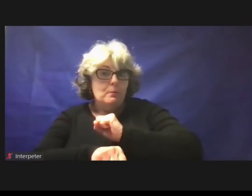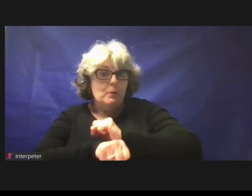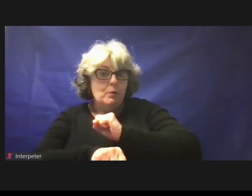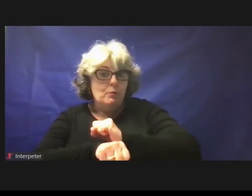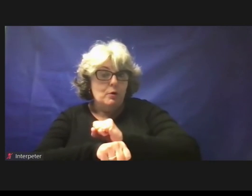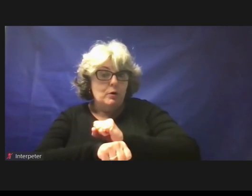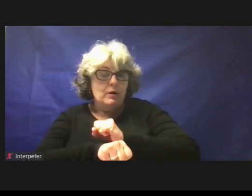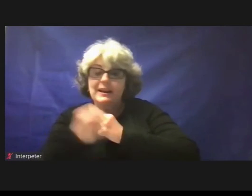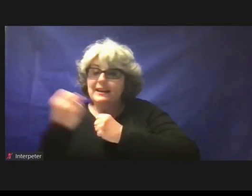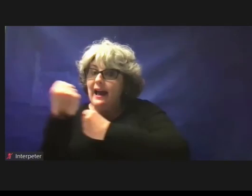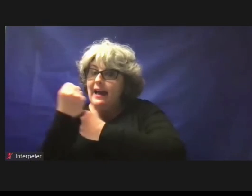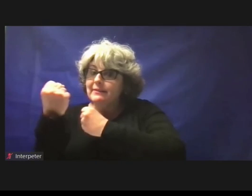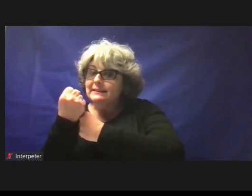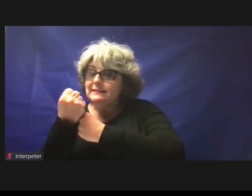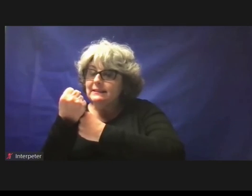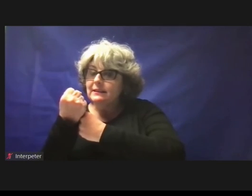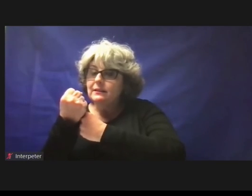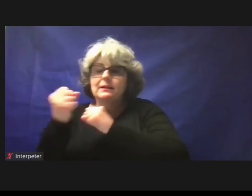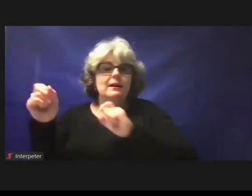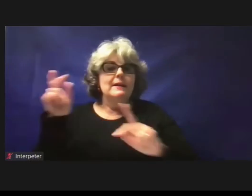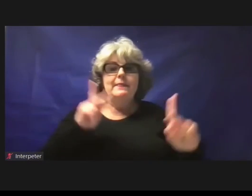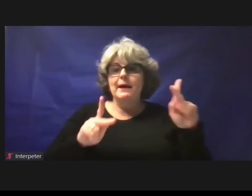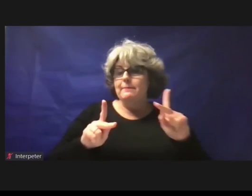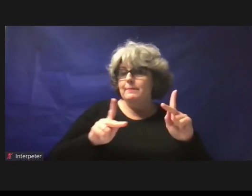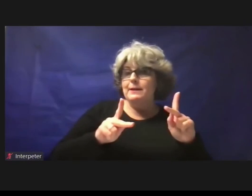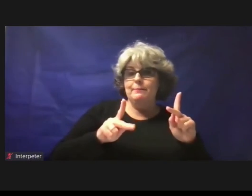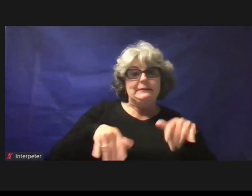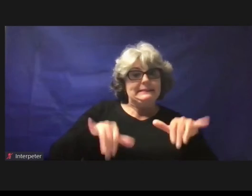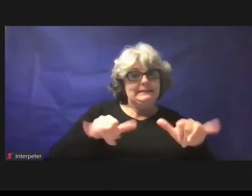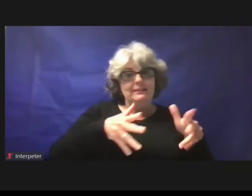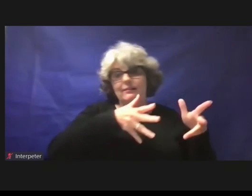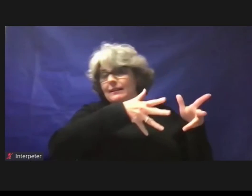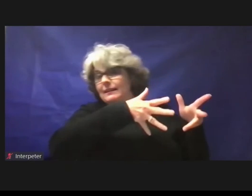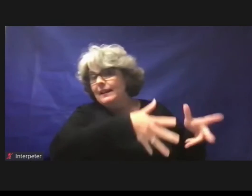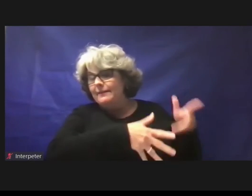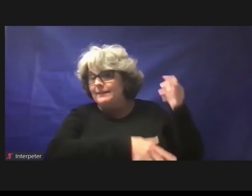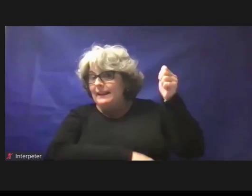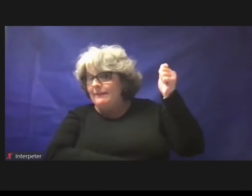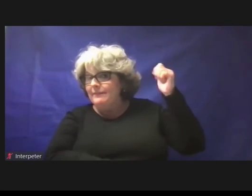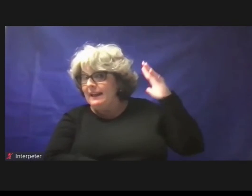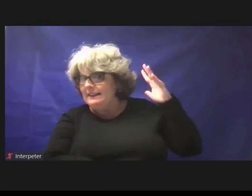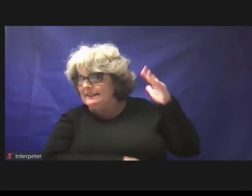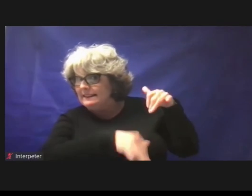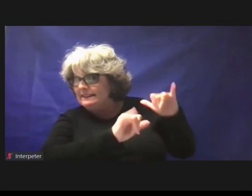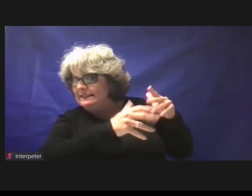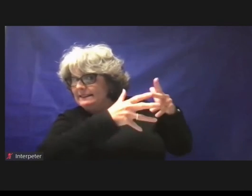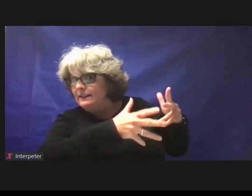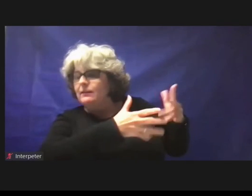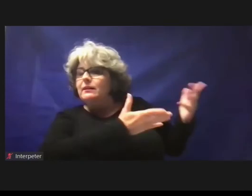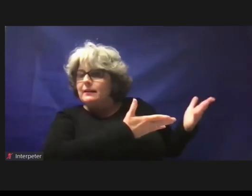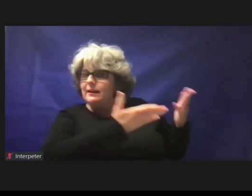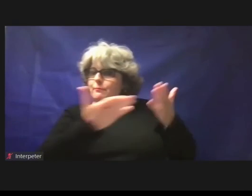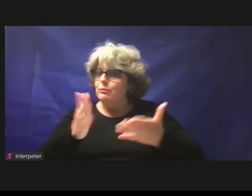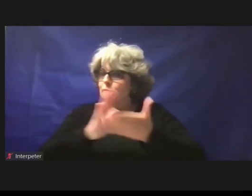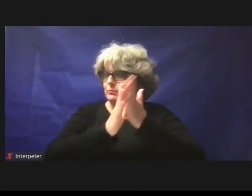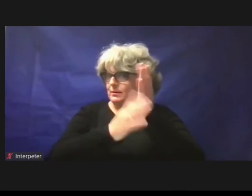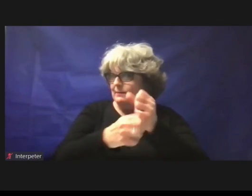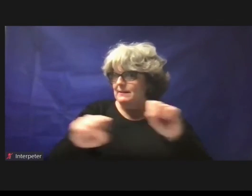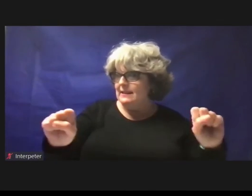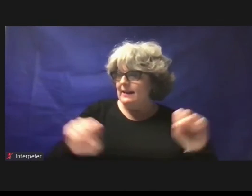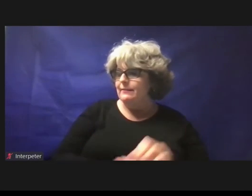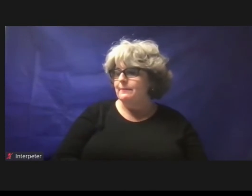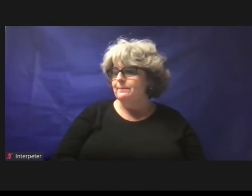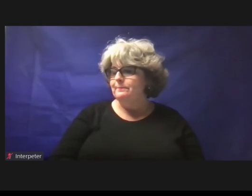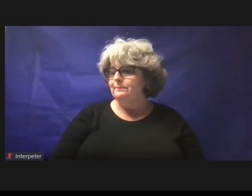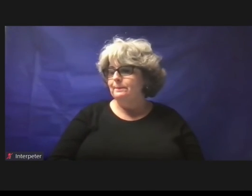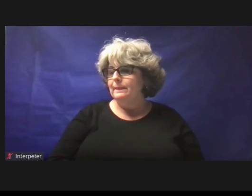in advocacy to make sure the people still left behind in Afghanistan are brought to safety. There's